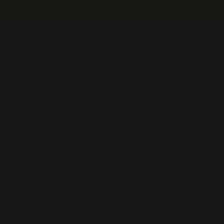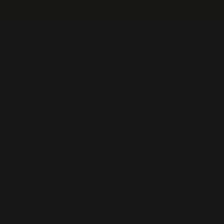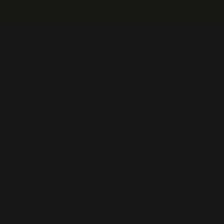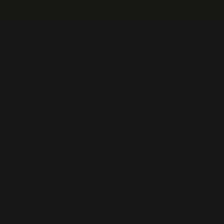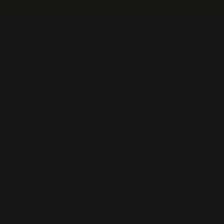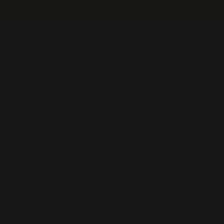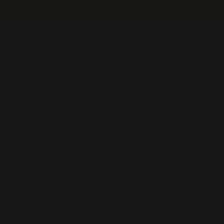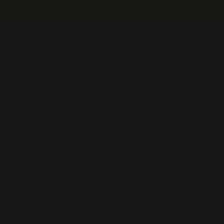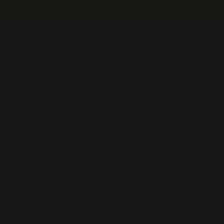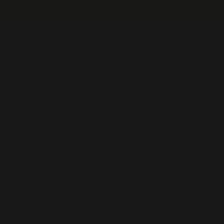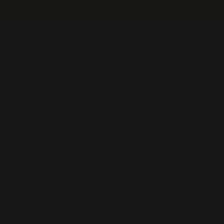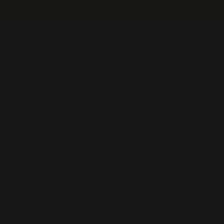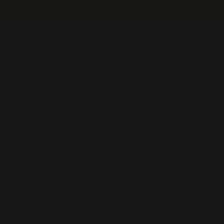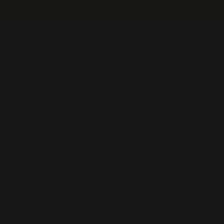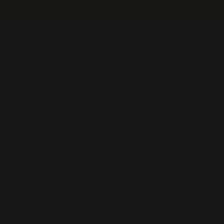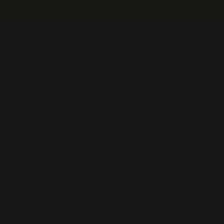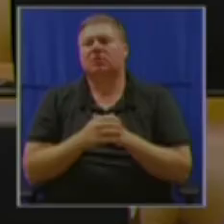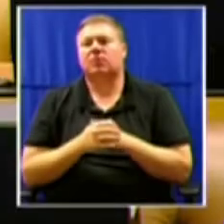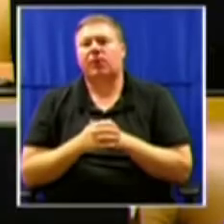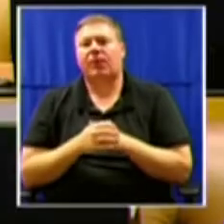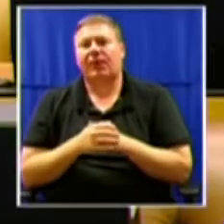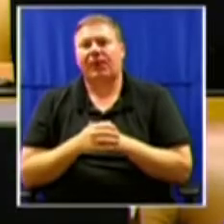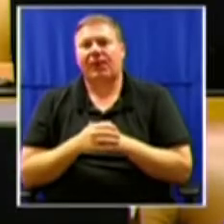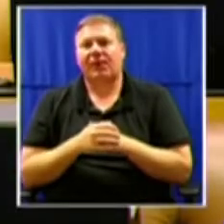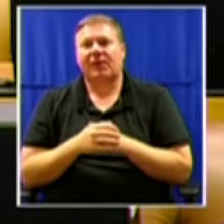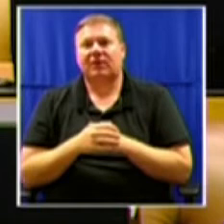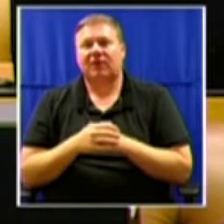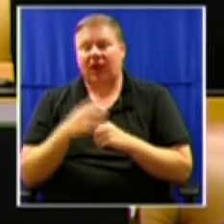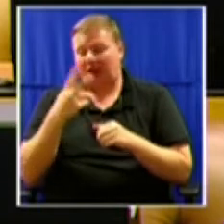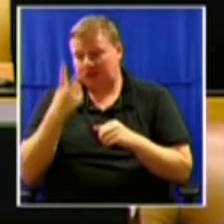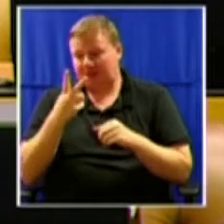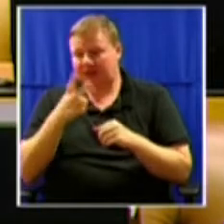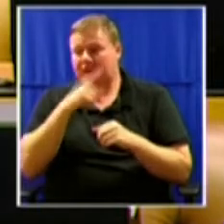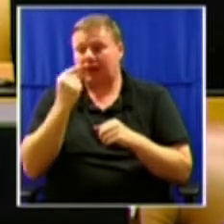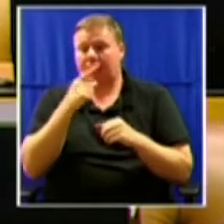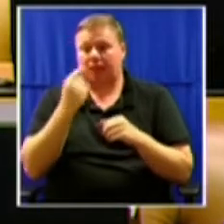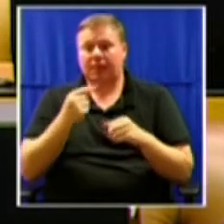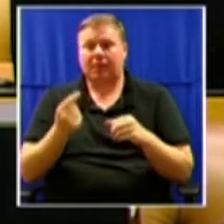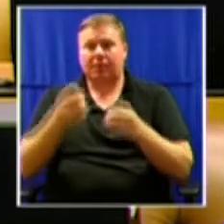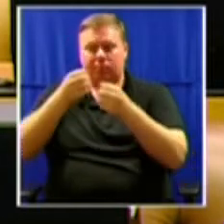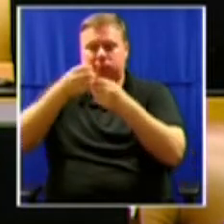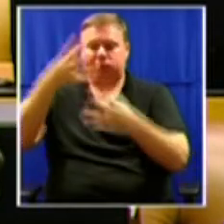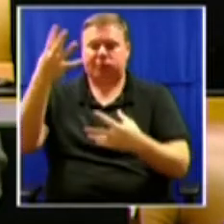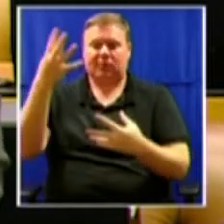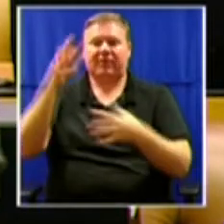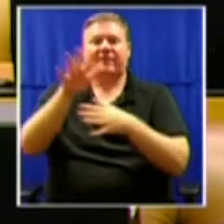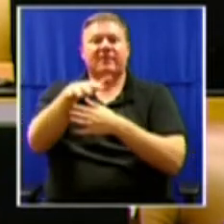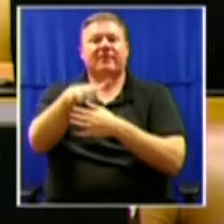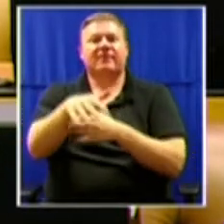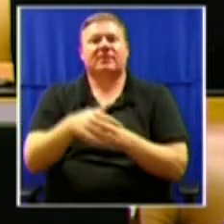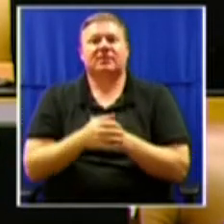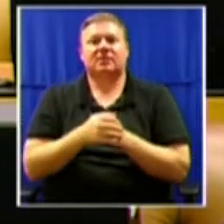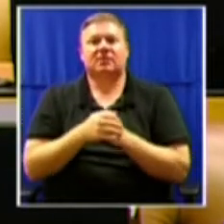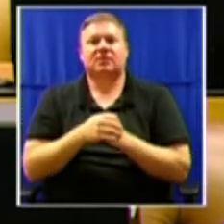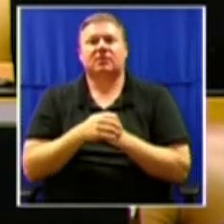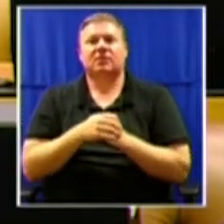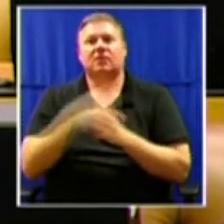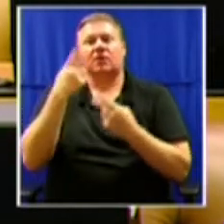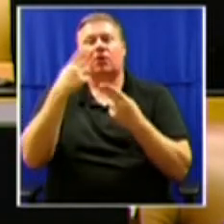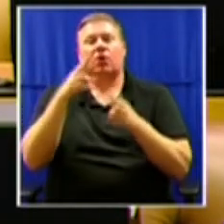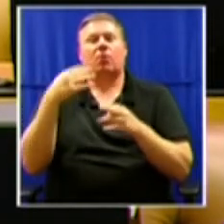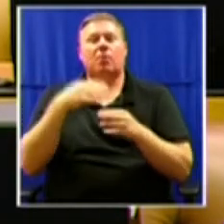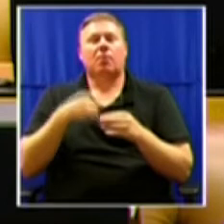Well, Chairperson, I see the names that has been sent by the Honourable